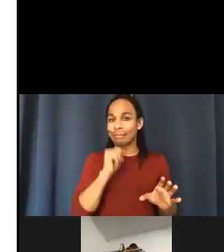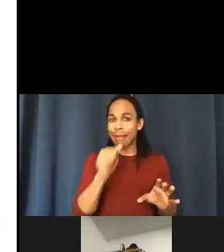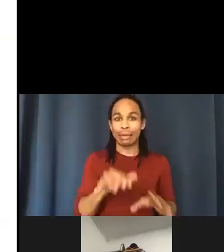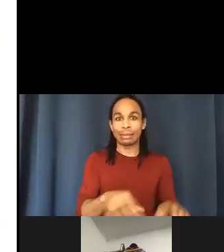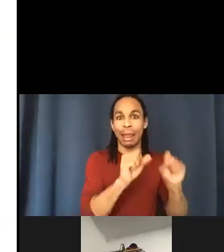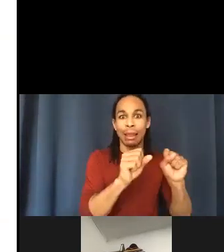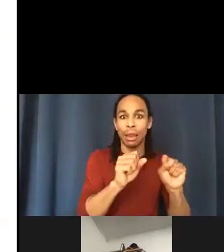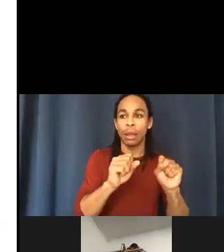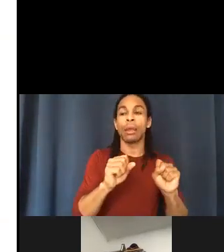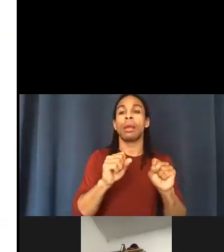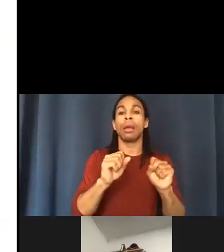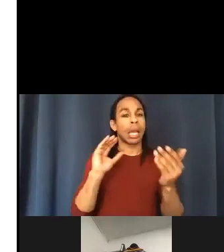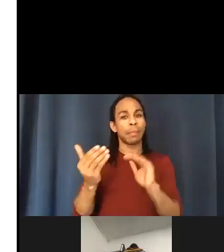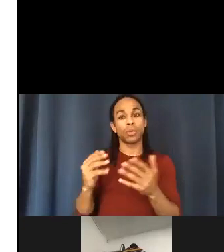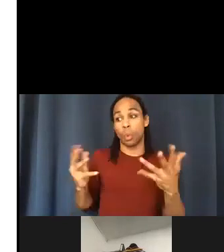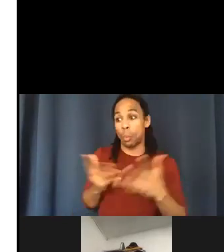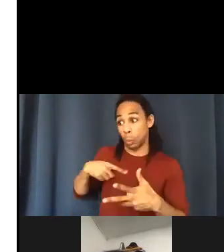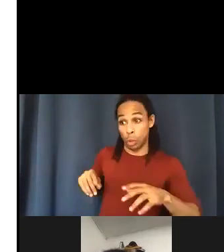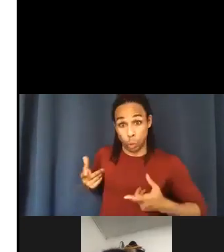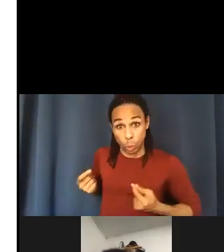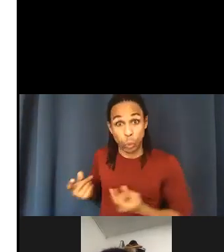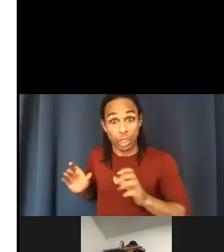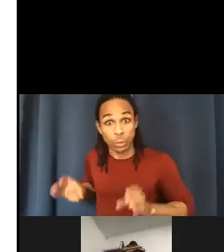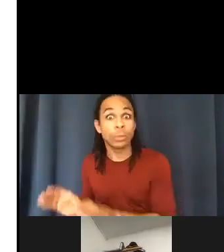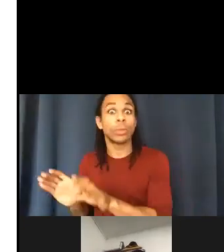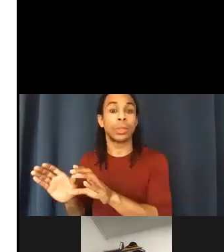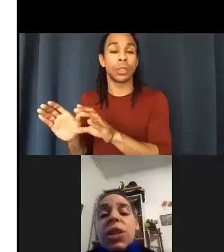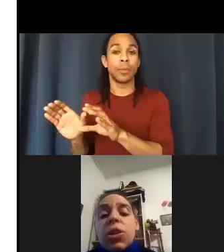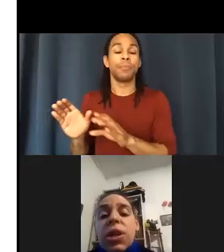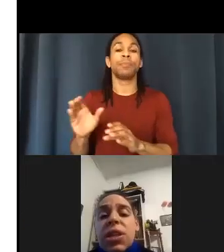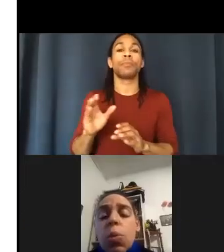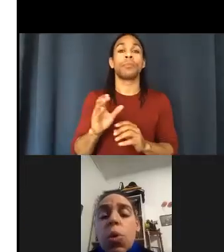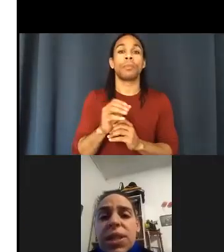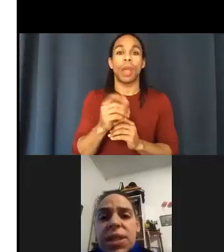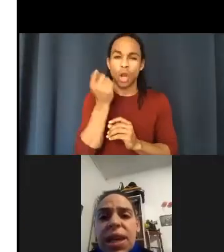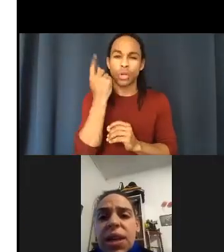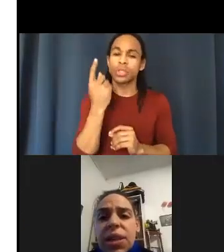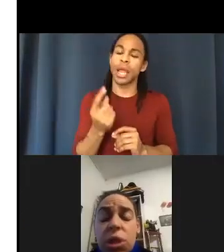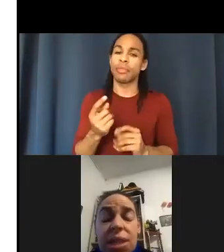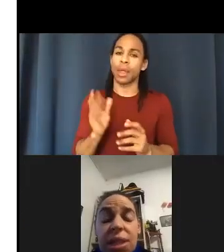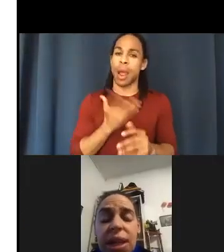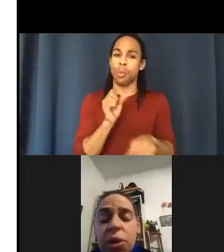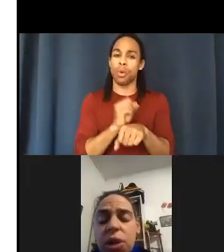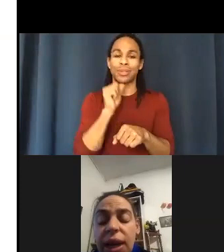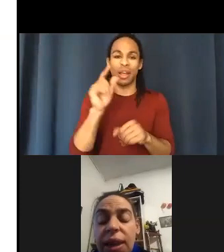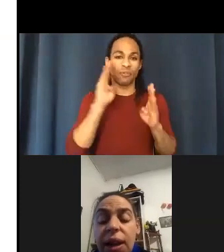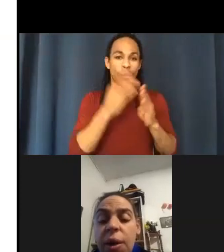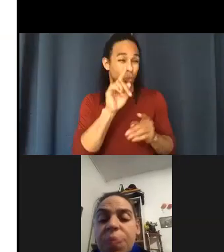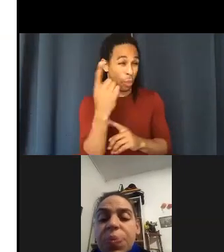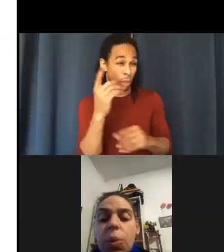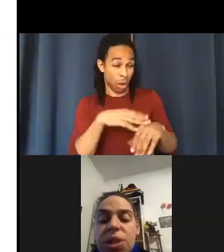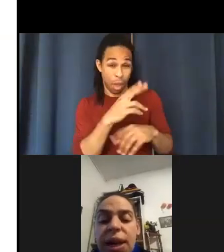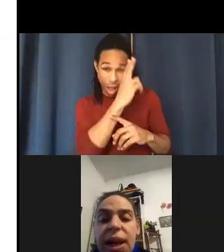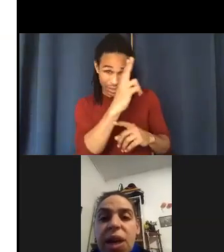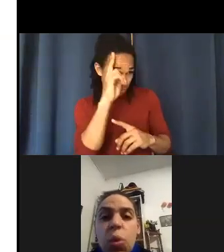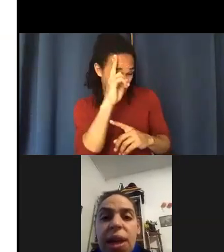and so that the work of health isn't centered only on the hospital task, but that also can be directed towards